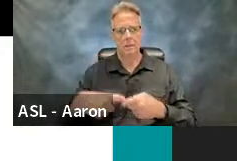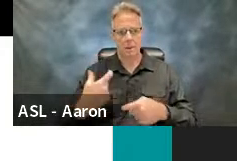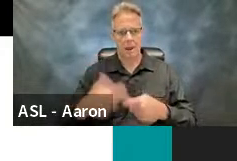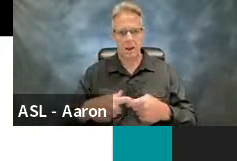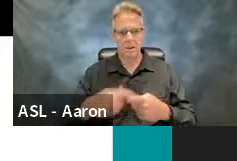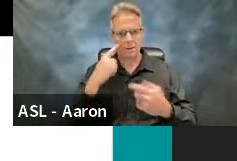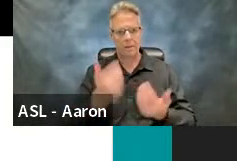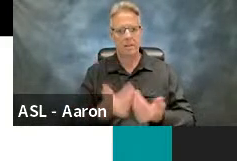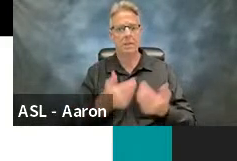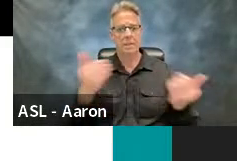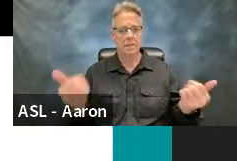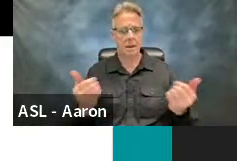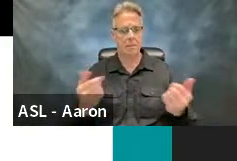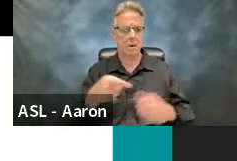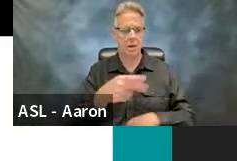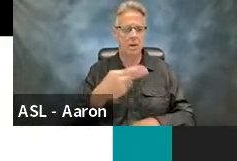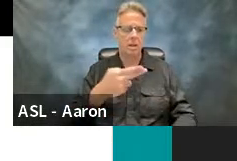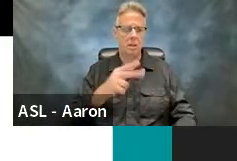separate browser. That's